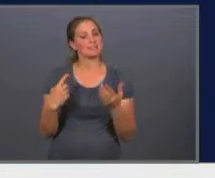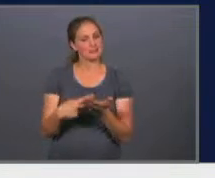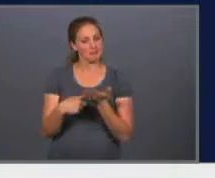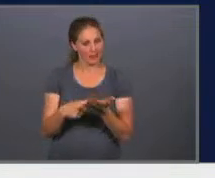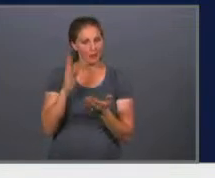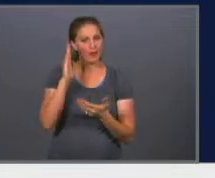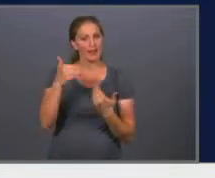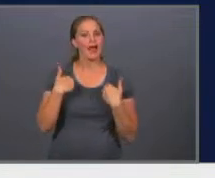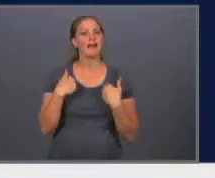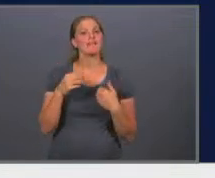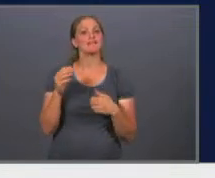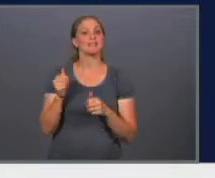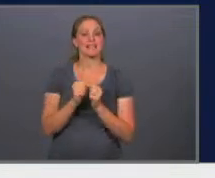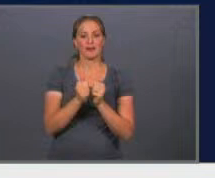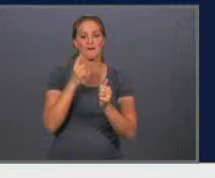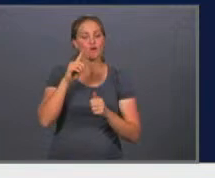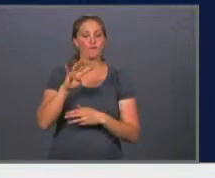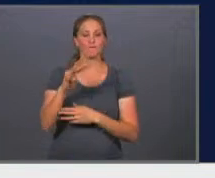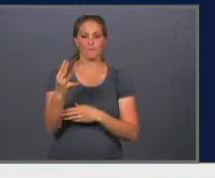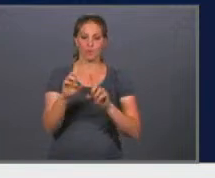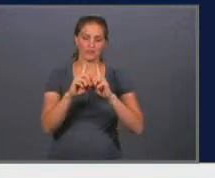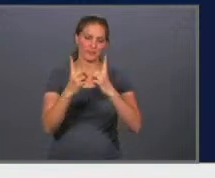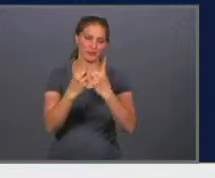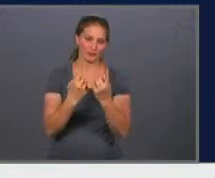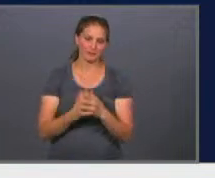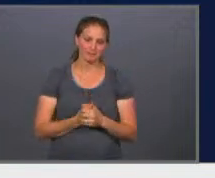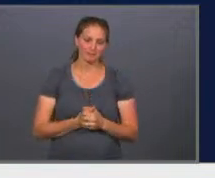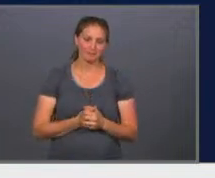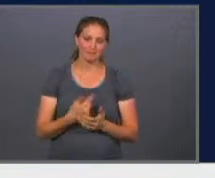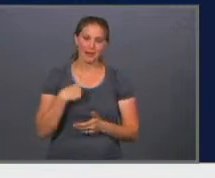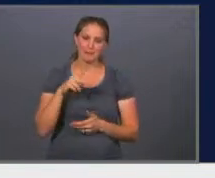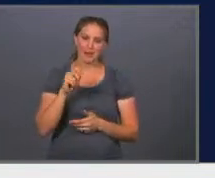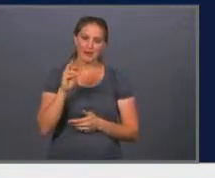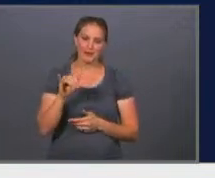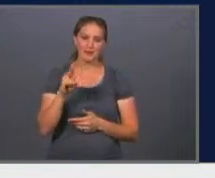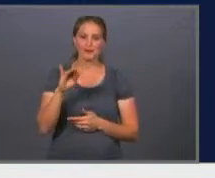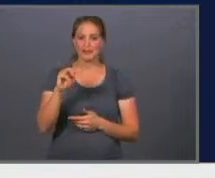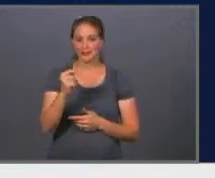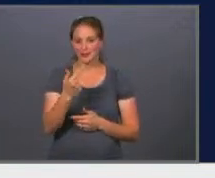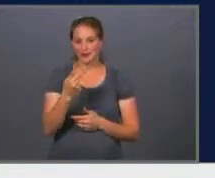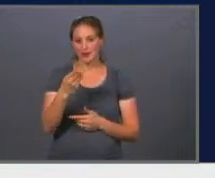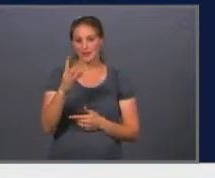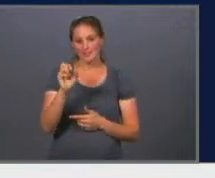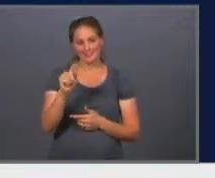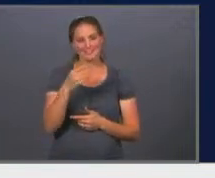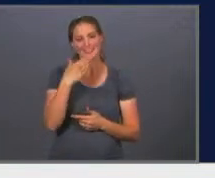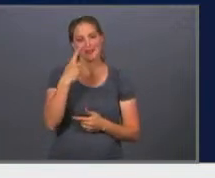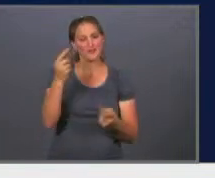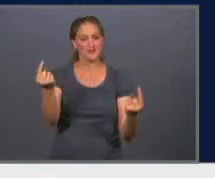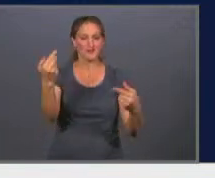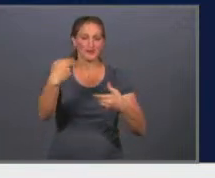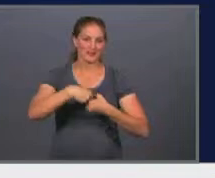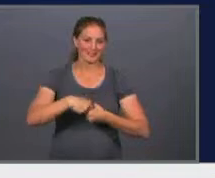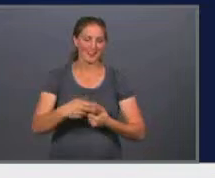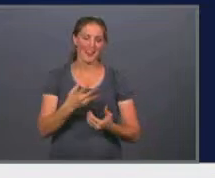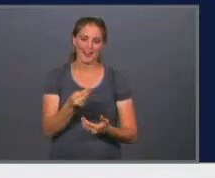candidates in Utah's 4th Congressional District. I'm Kerry Bringhurst. Thank you for joining us, and good night.